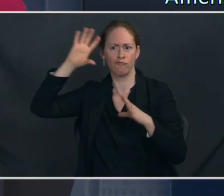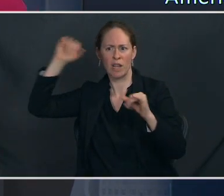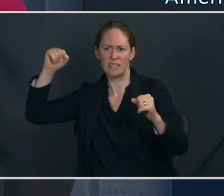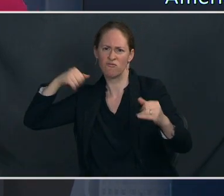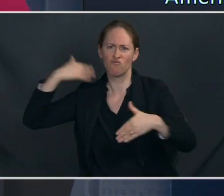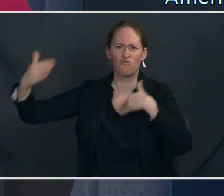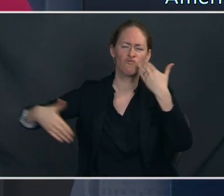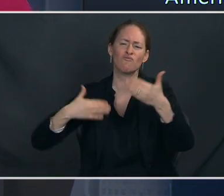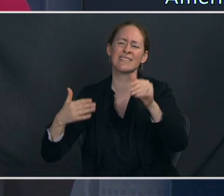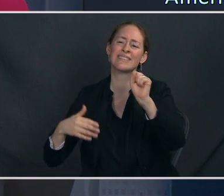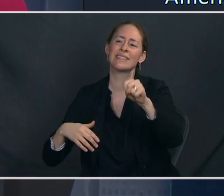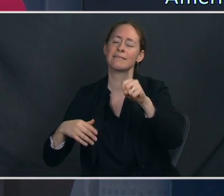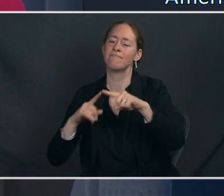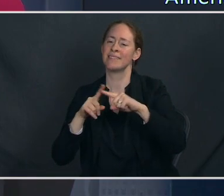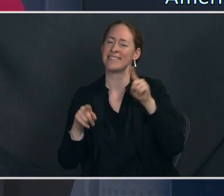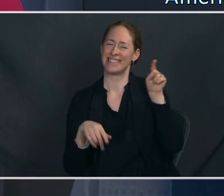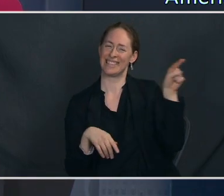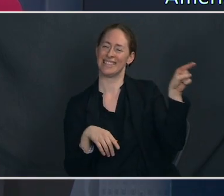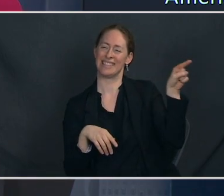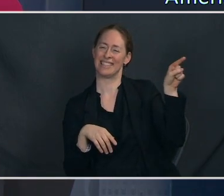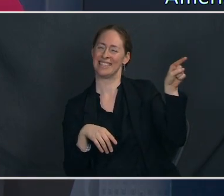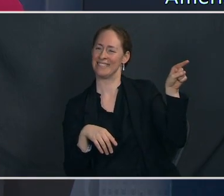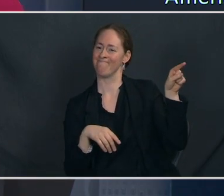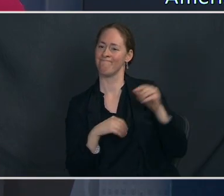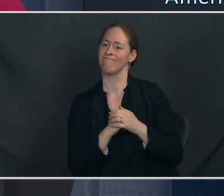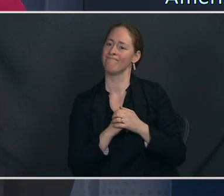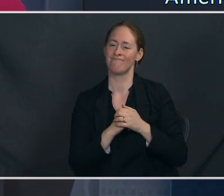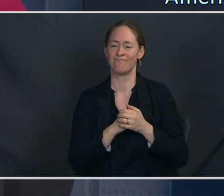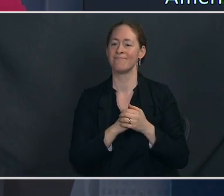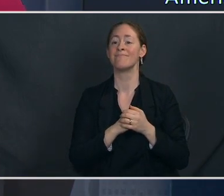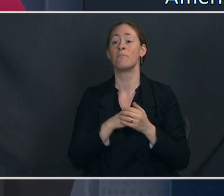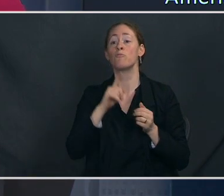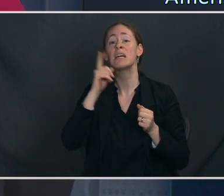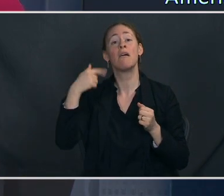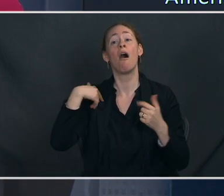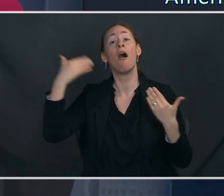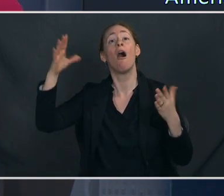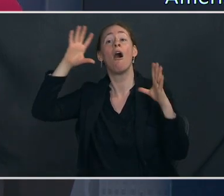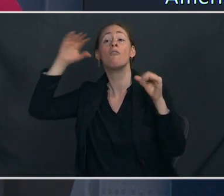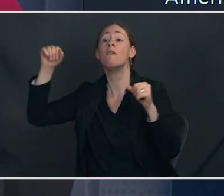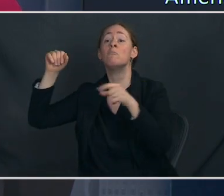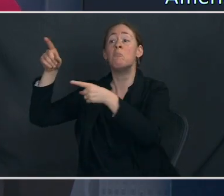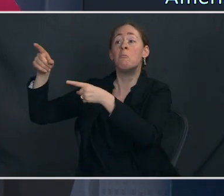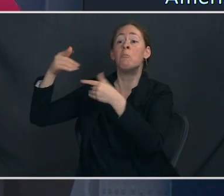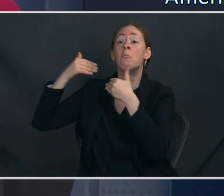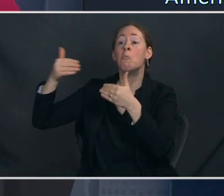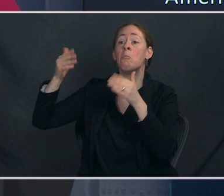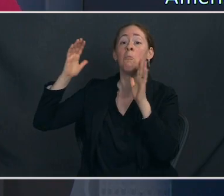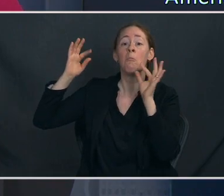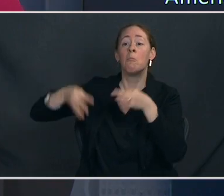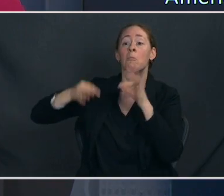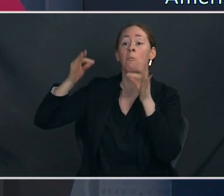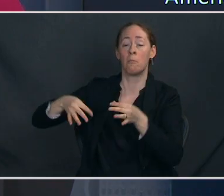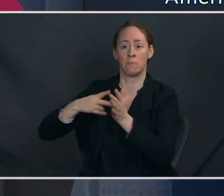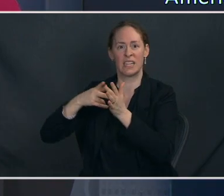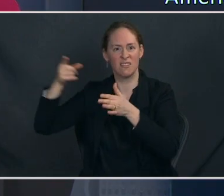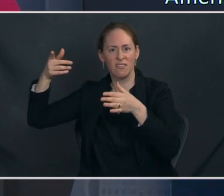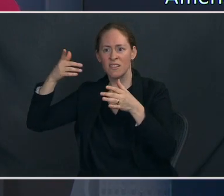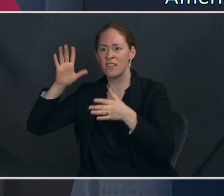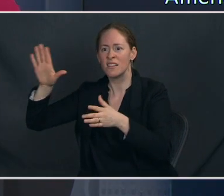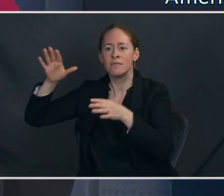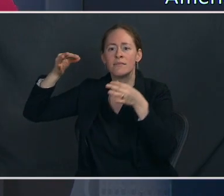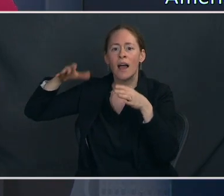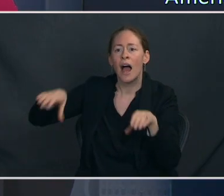assume that by doing something by executive action, at where it may also be appropriate to